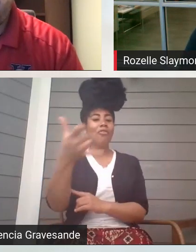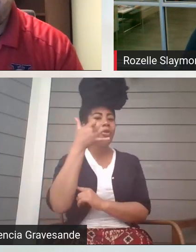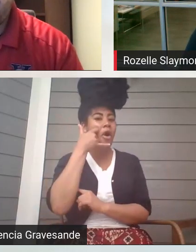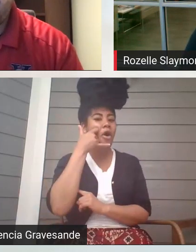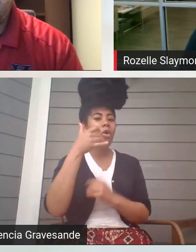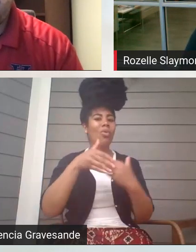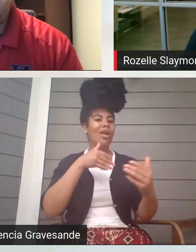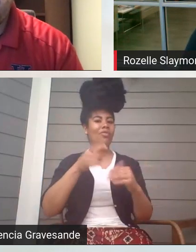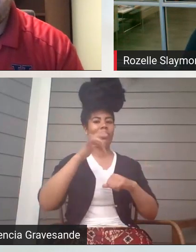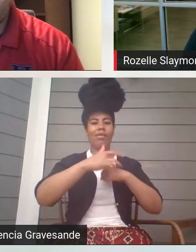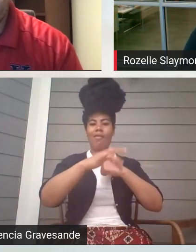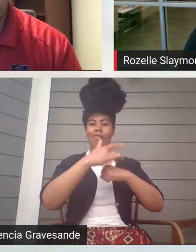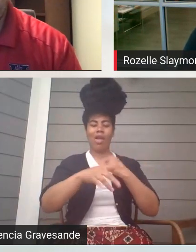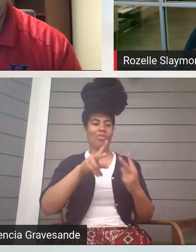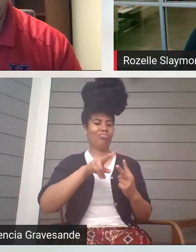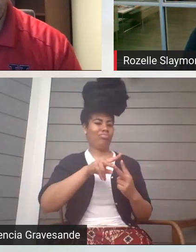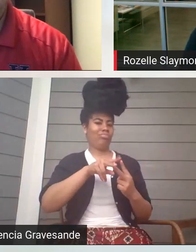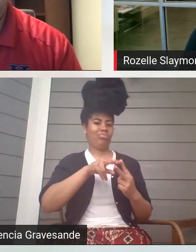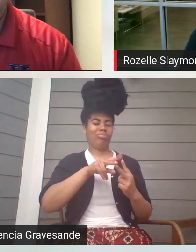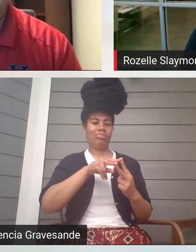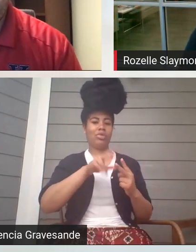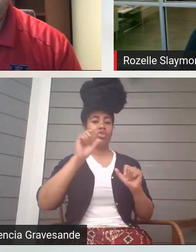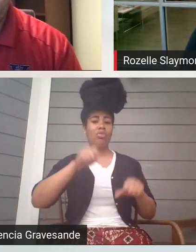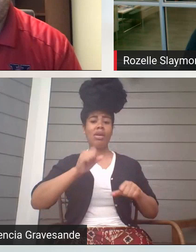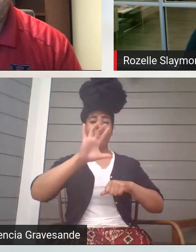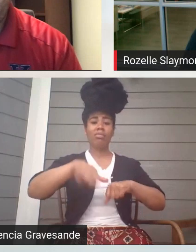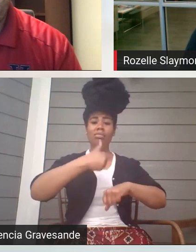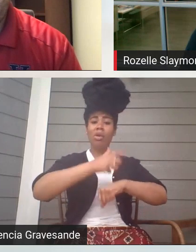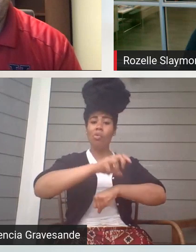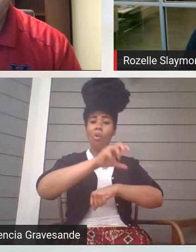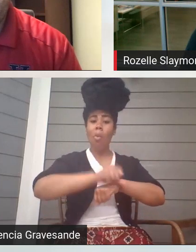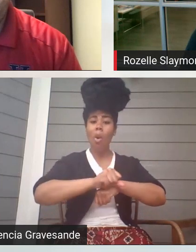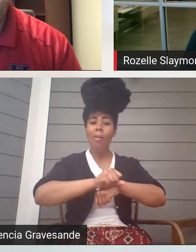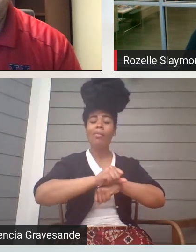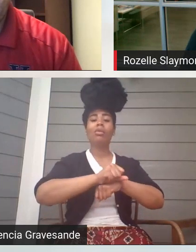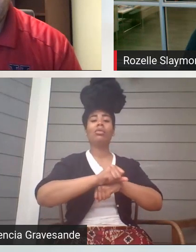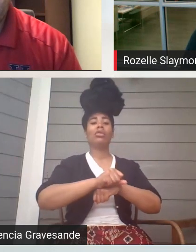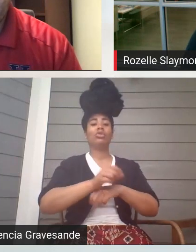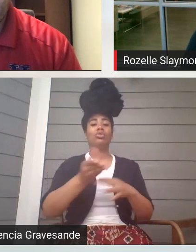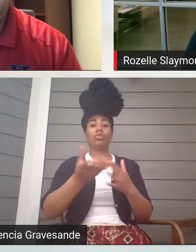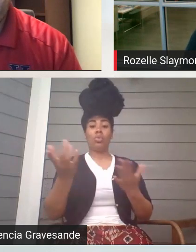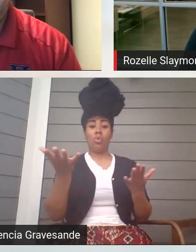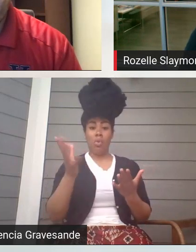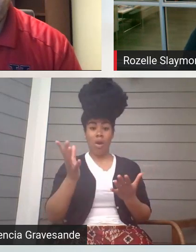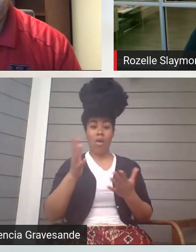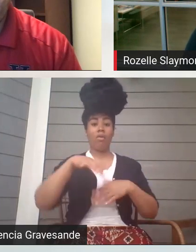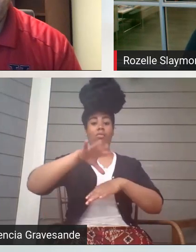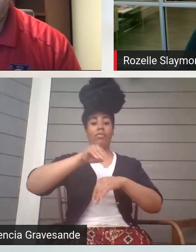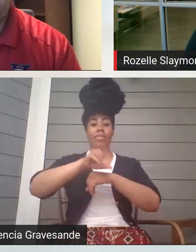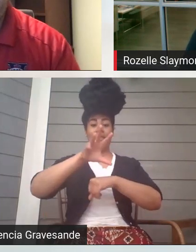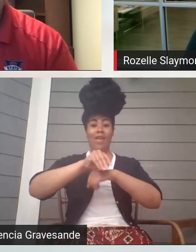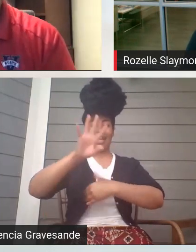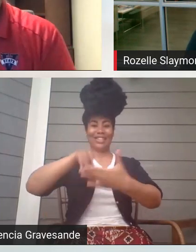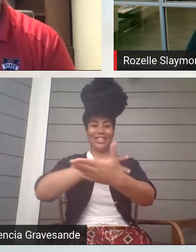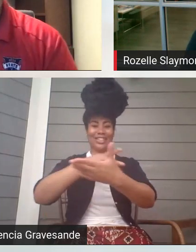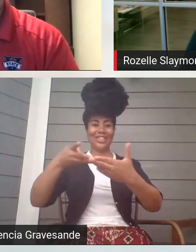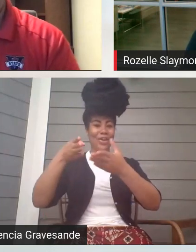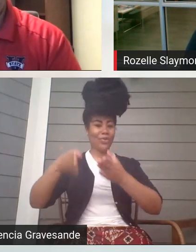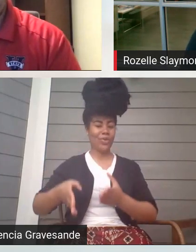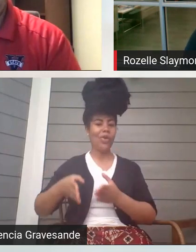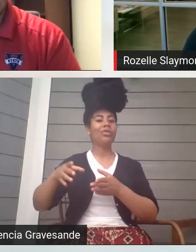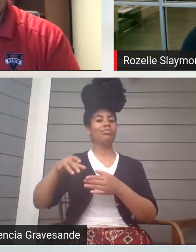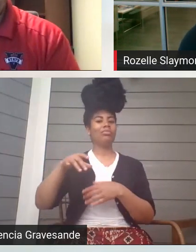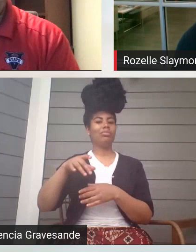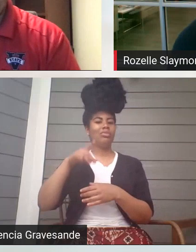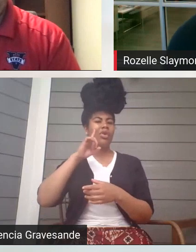available either way. You can make an appointment with us through our advising scheduler. That'll be something you will learn how